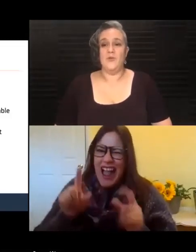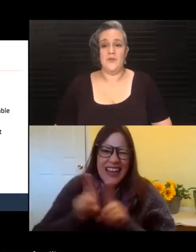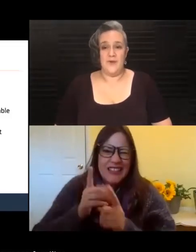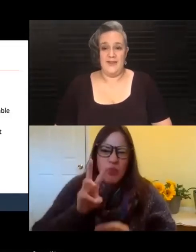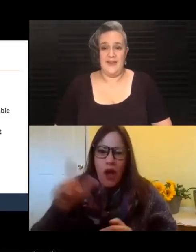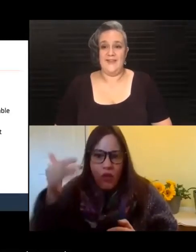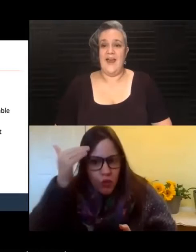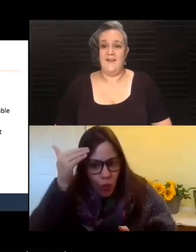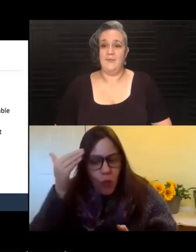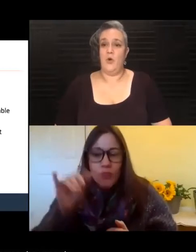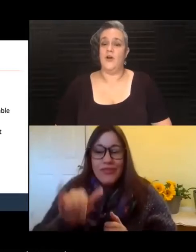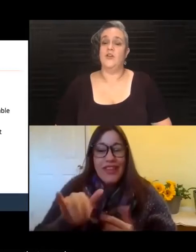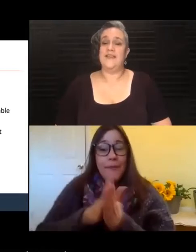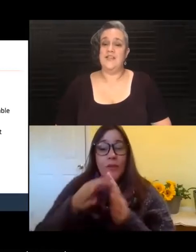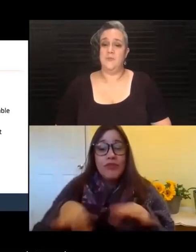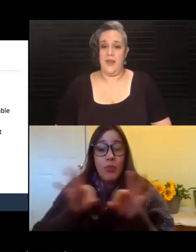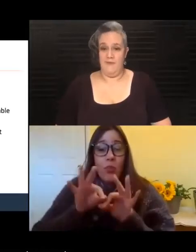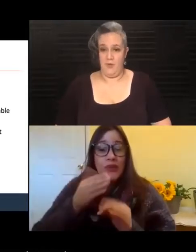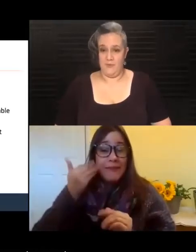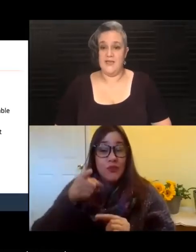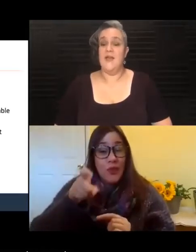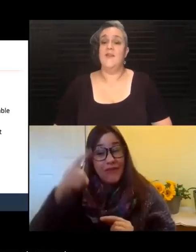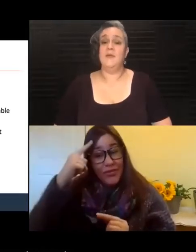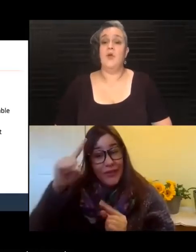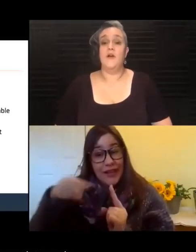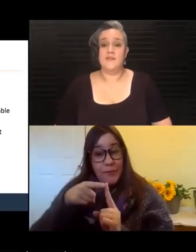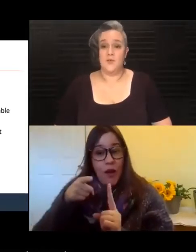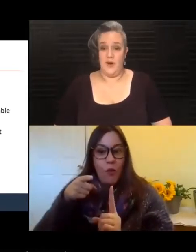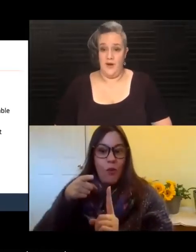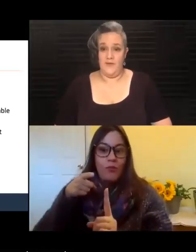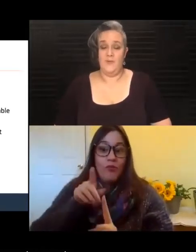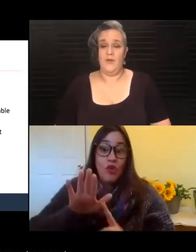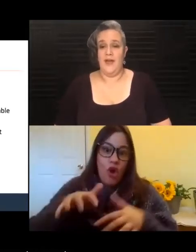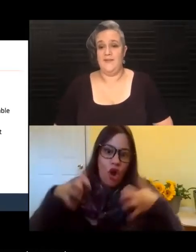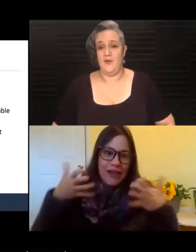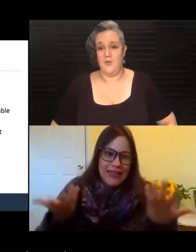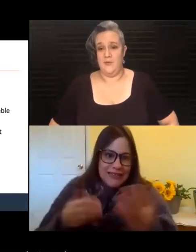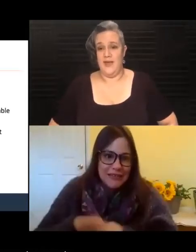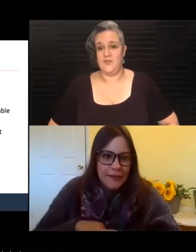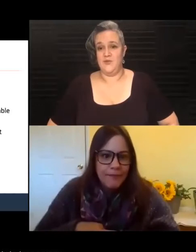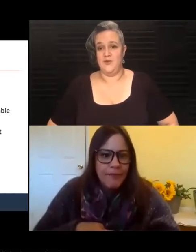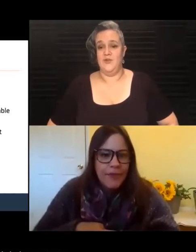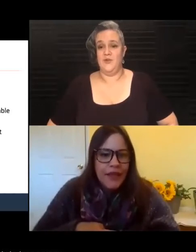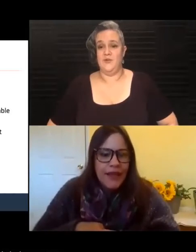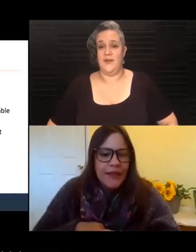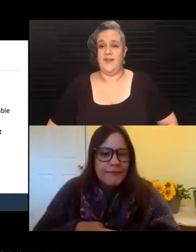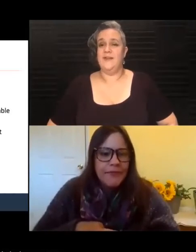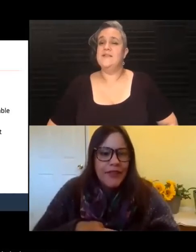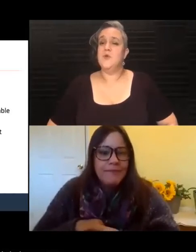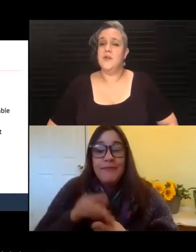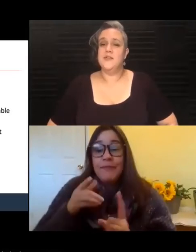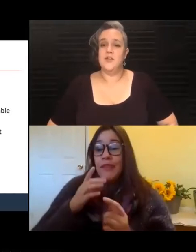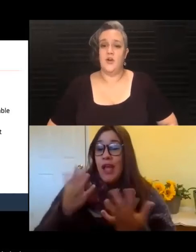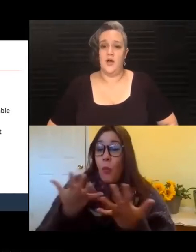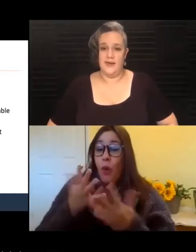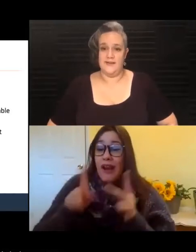more user-friendly than having more niche platforms that people aren't as aware of and will not therefore be as user-friendly. It's